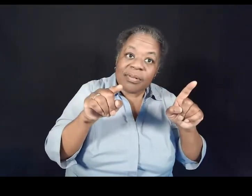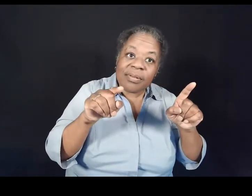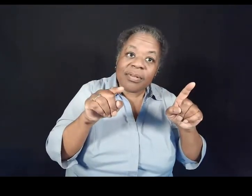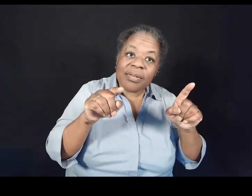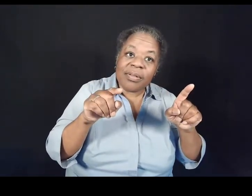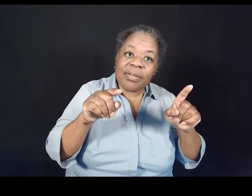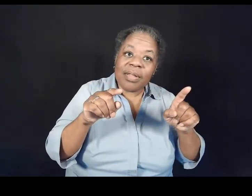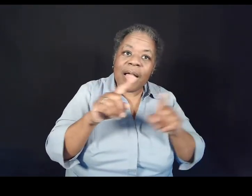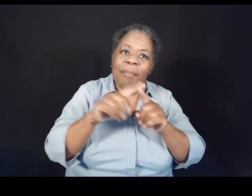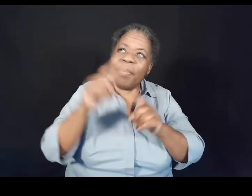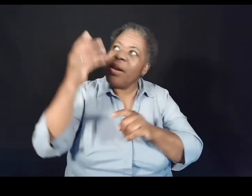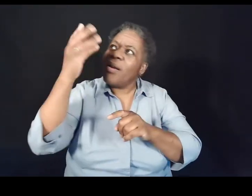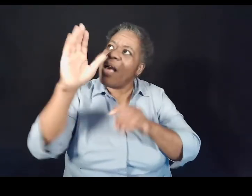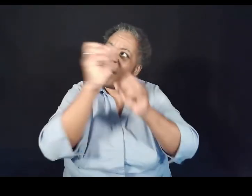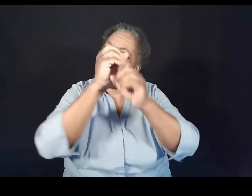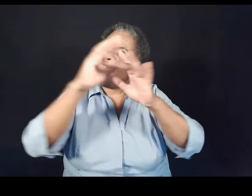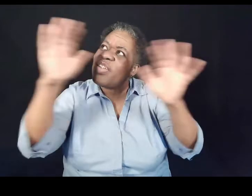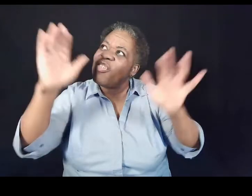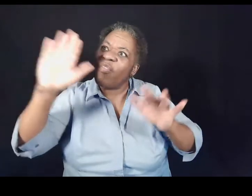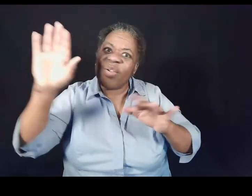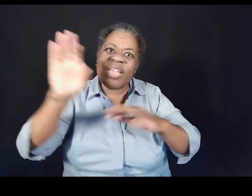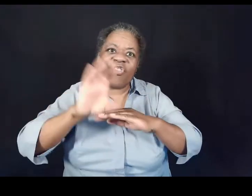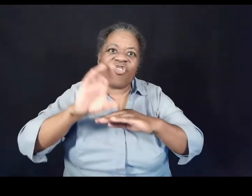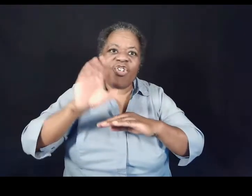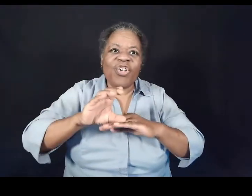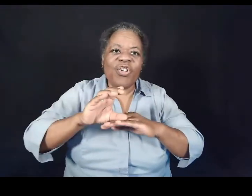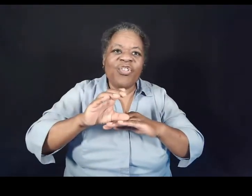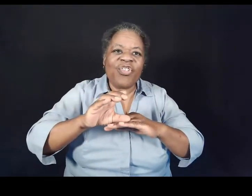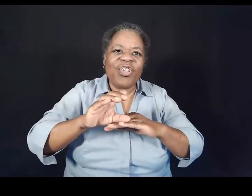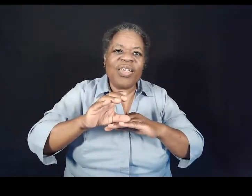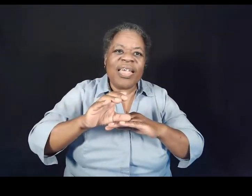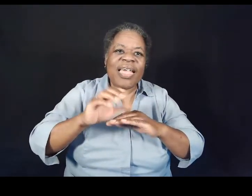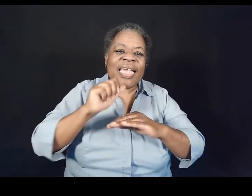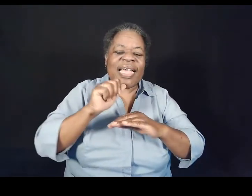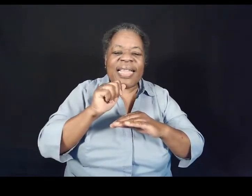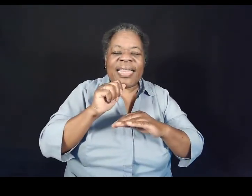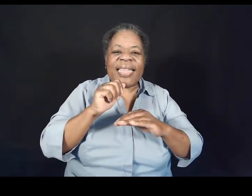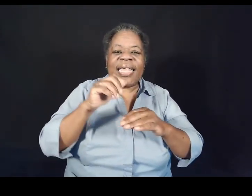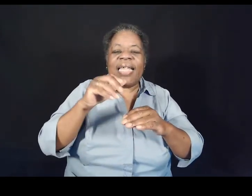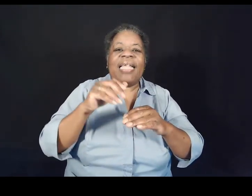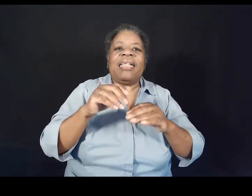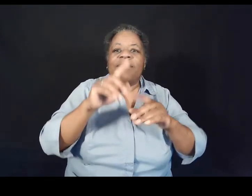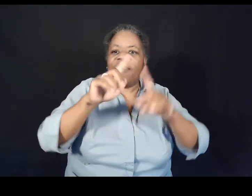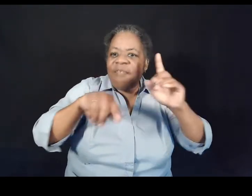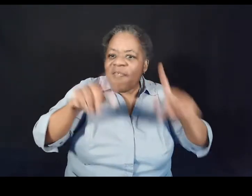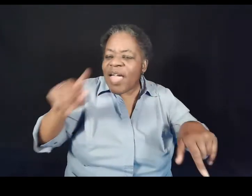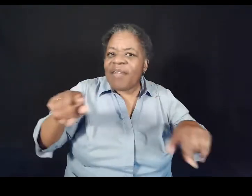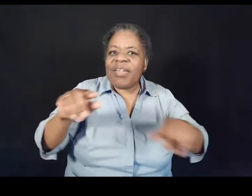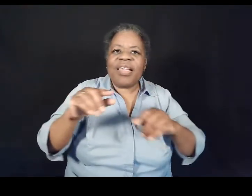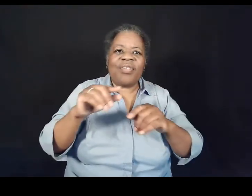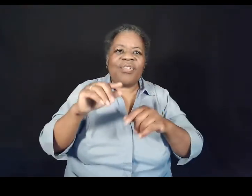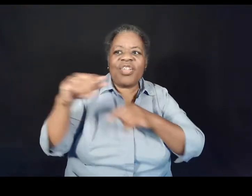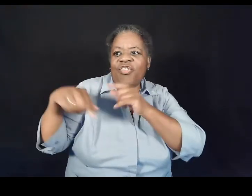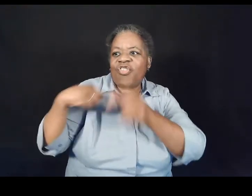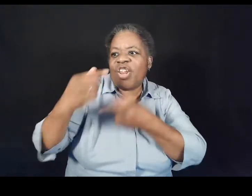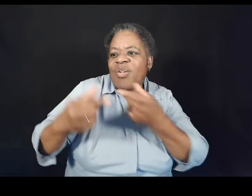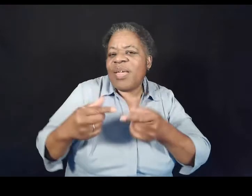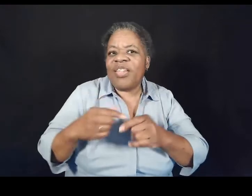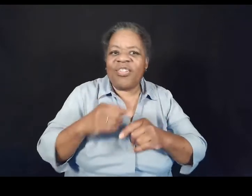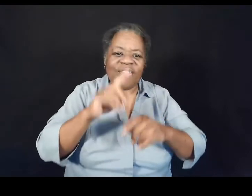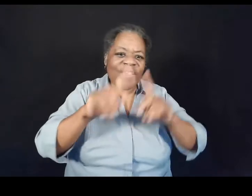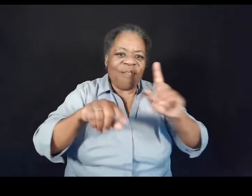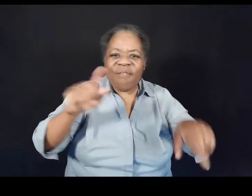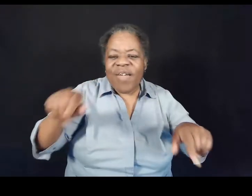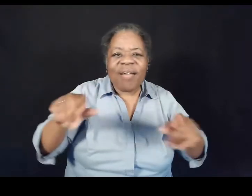But God's vision for his church is intergenerational and multicultural, a place